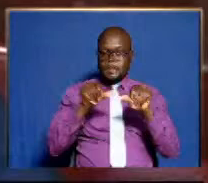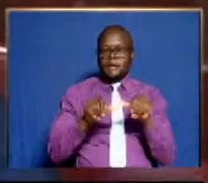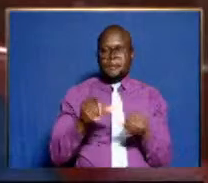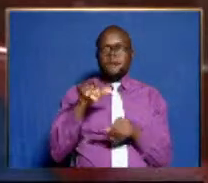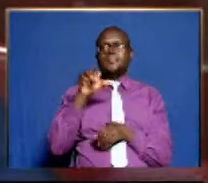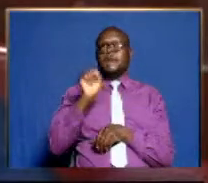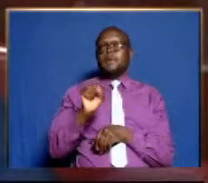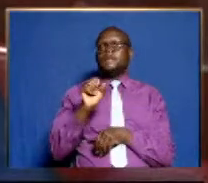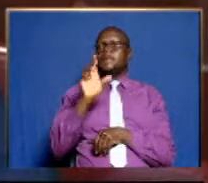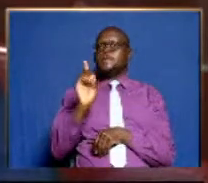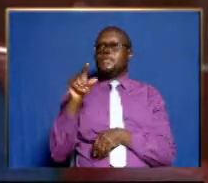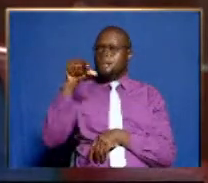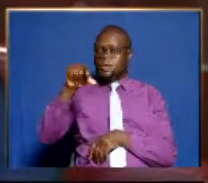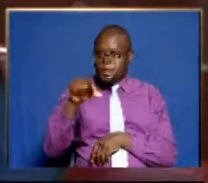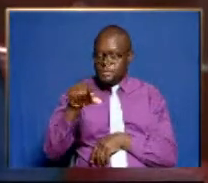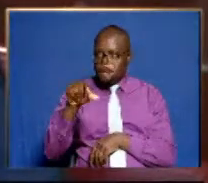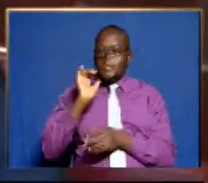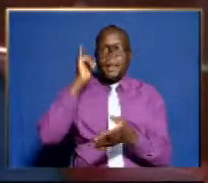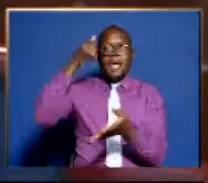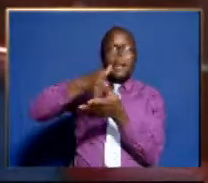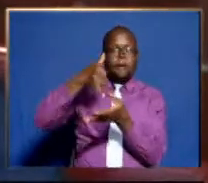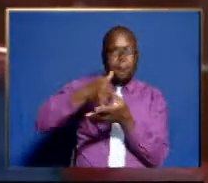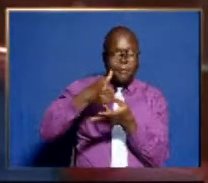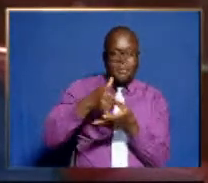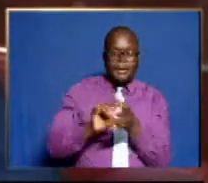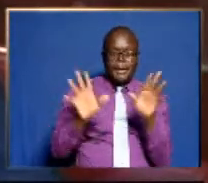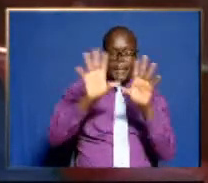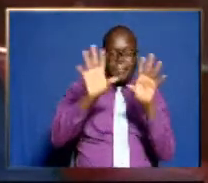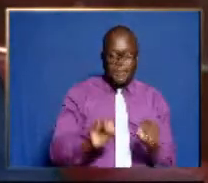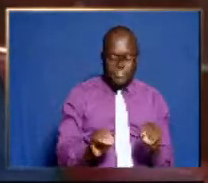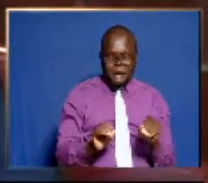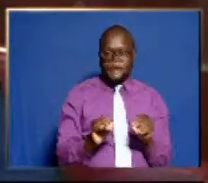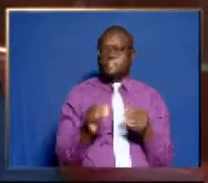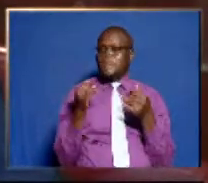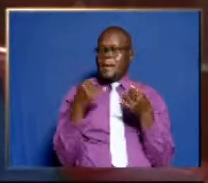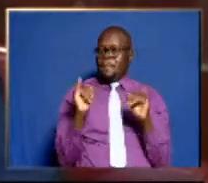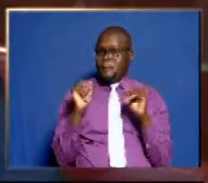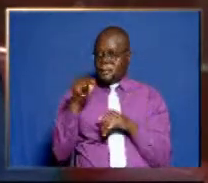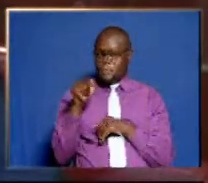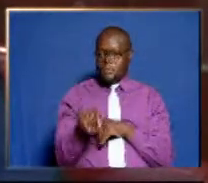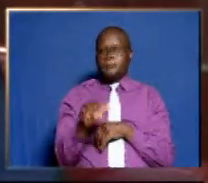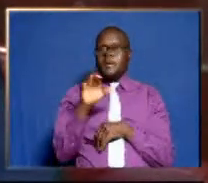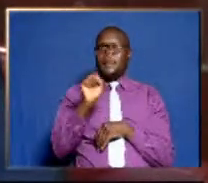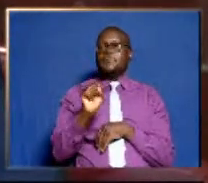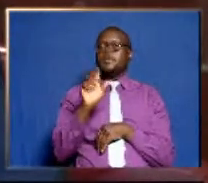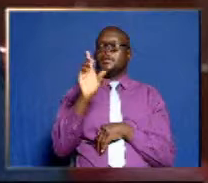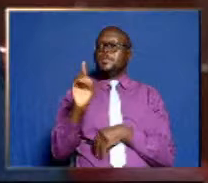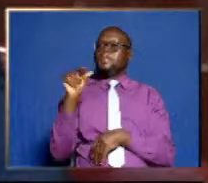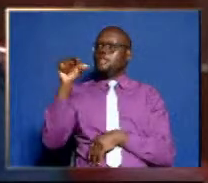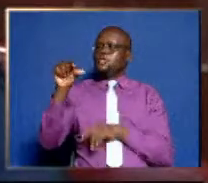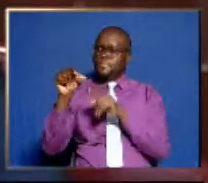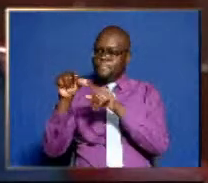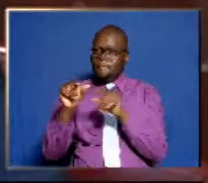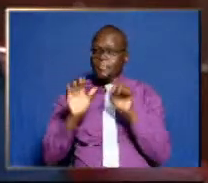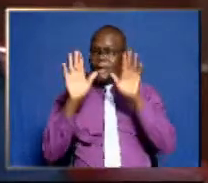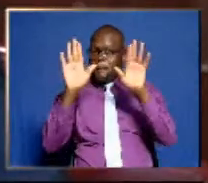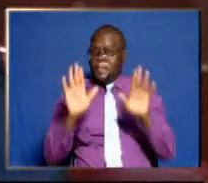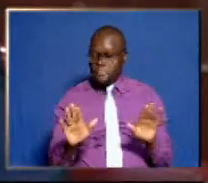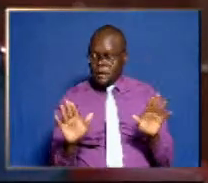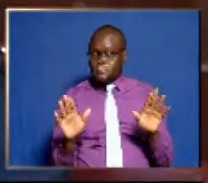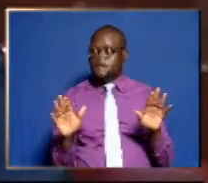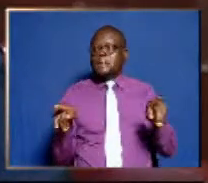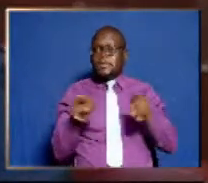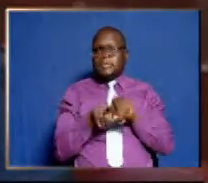development goals, have been factored into the budget. Implementation of the SDGs is crucial as